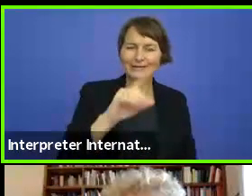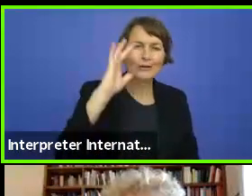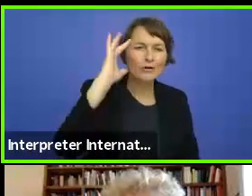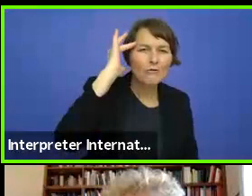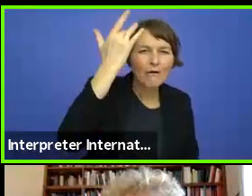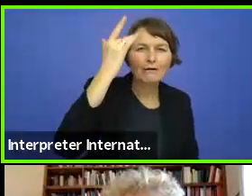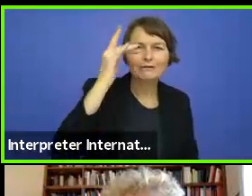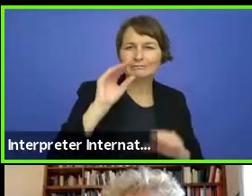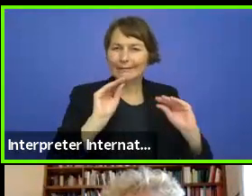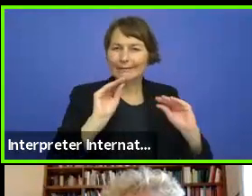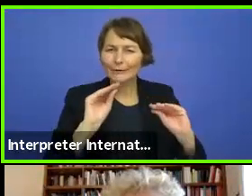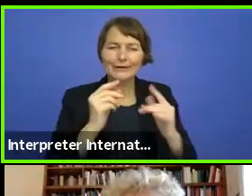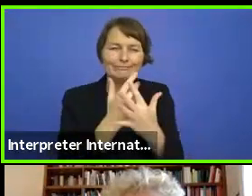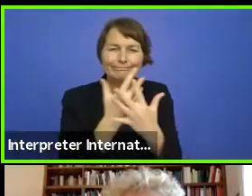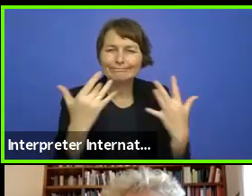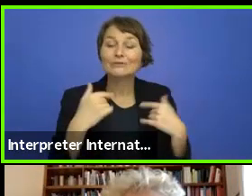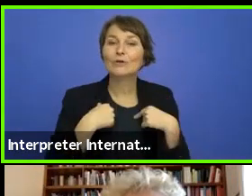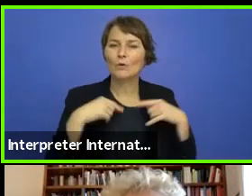draw